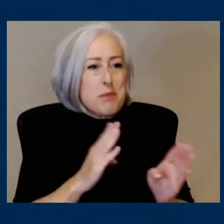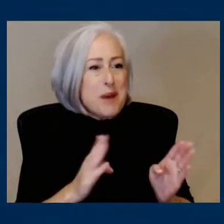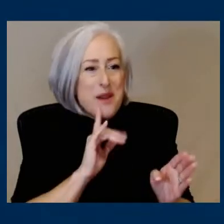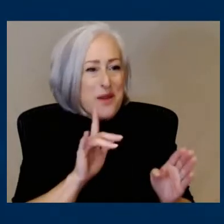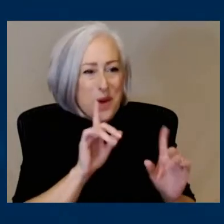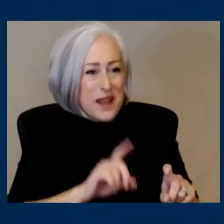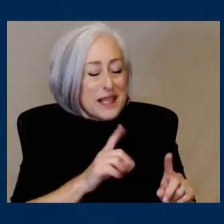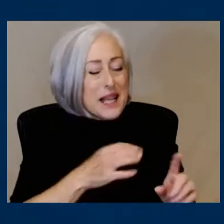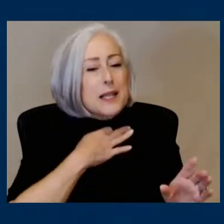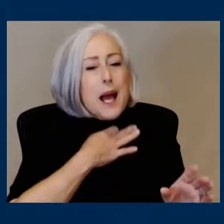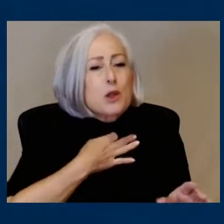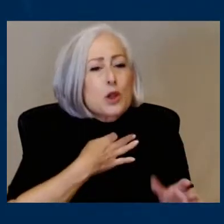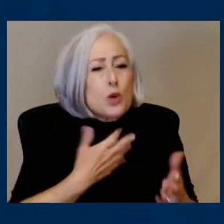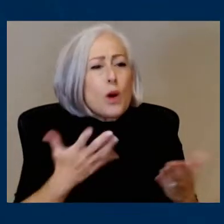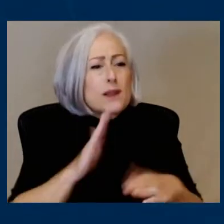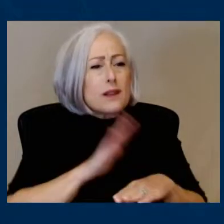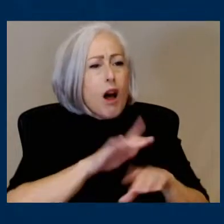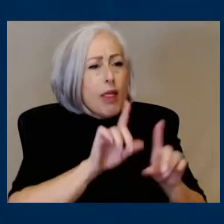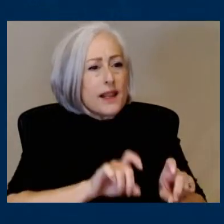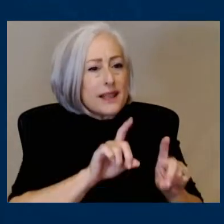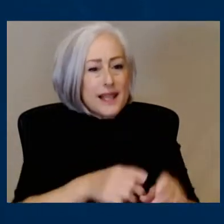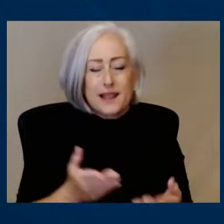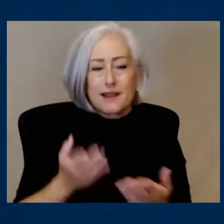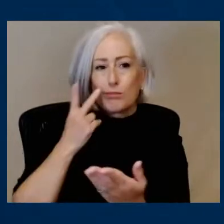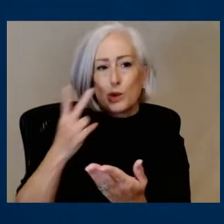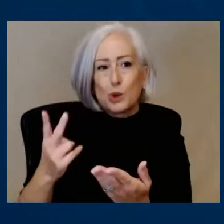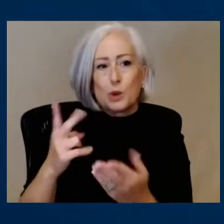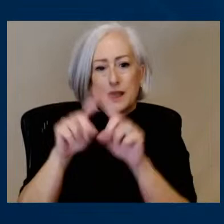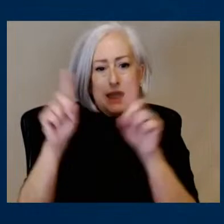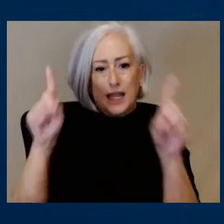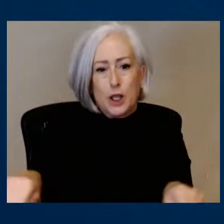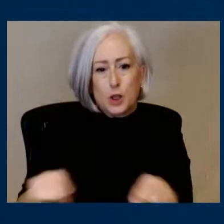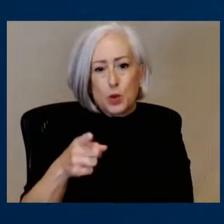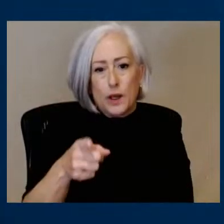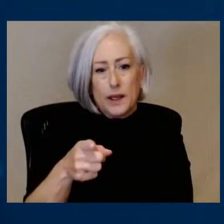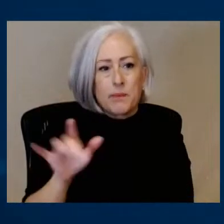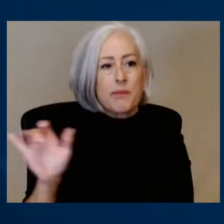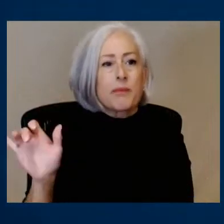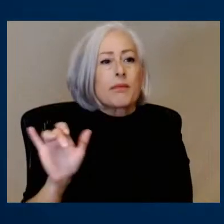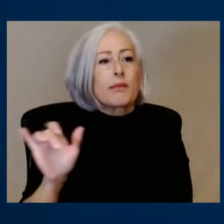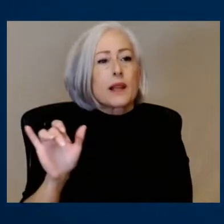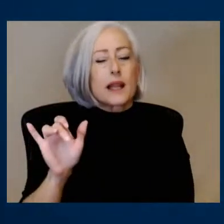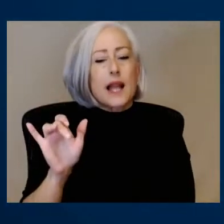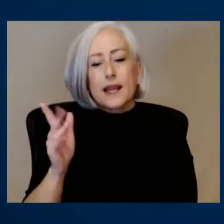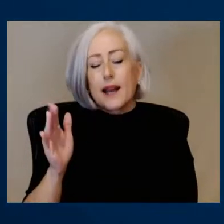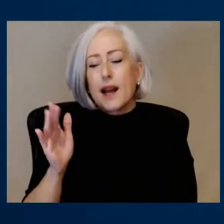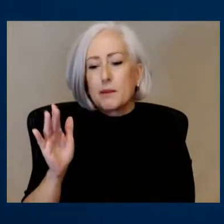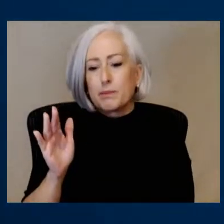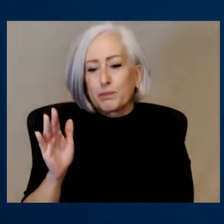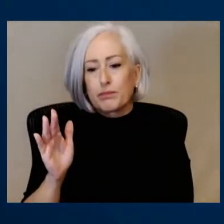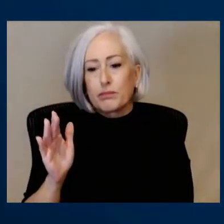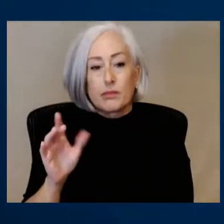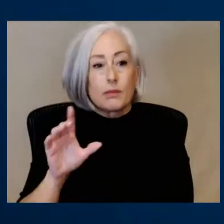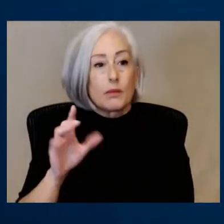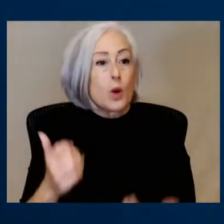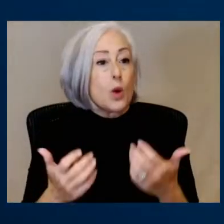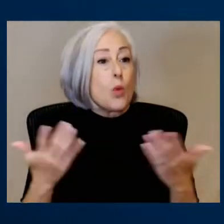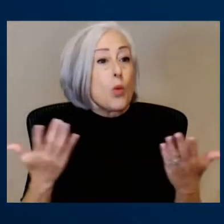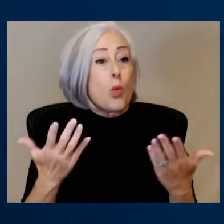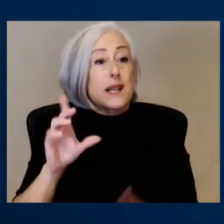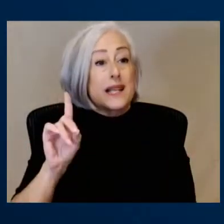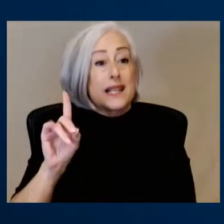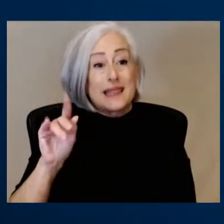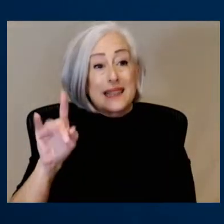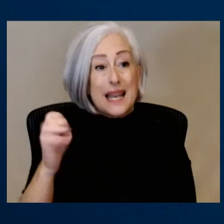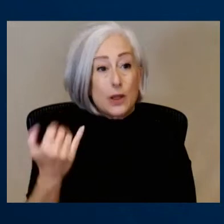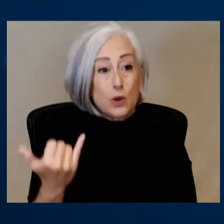the questions that are on the test? There they are on the screen, and I think they're things like, what's the date? I don't know